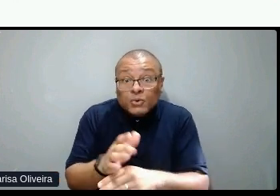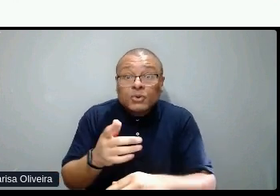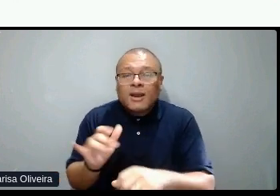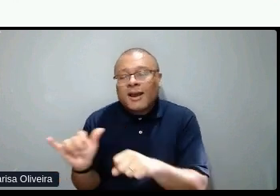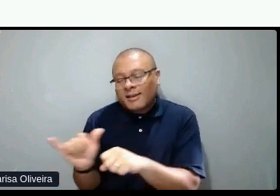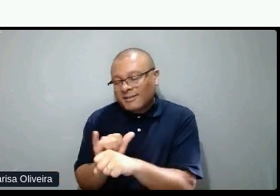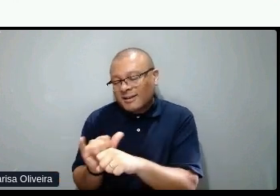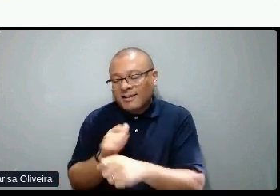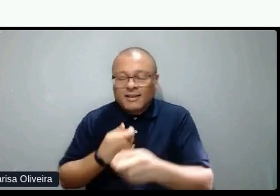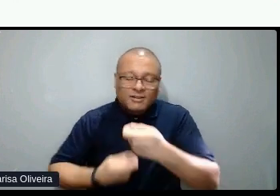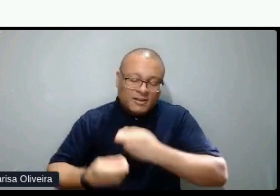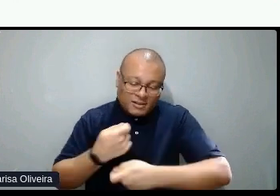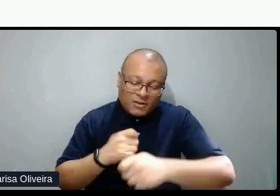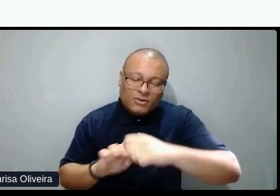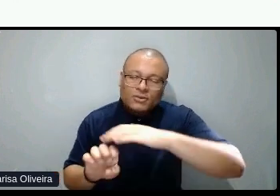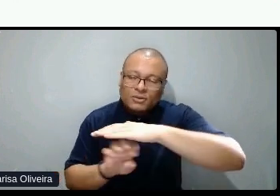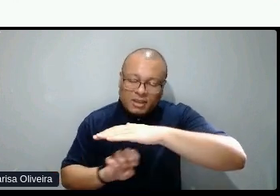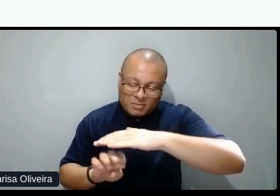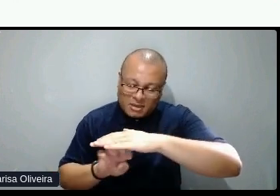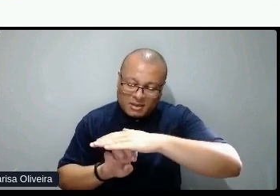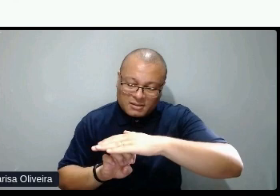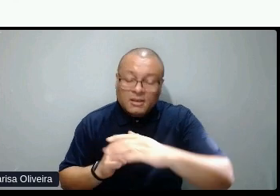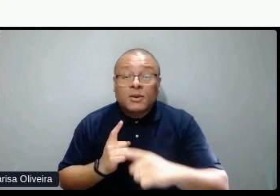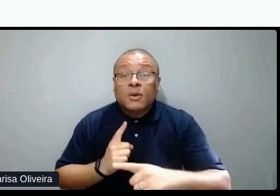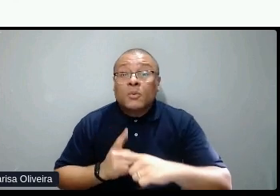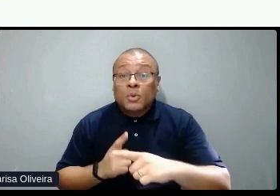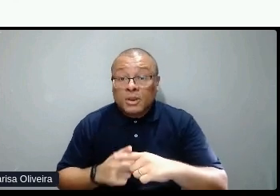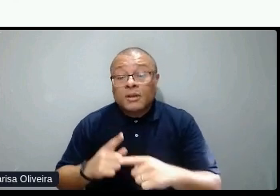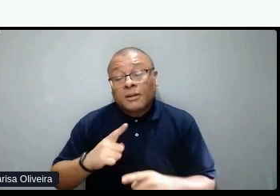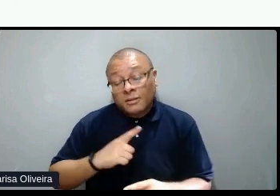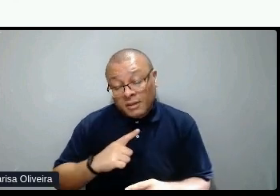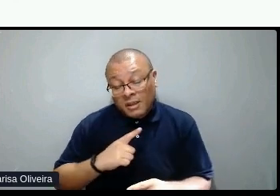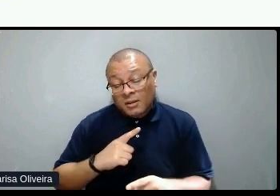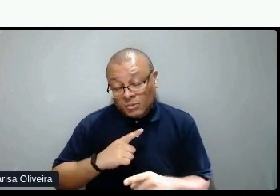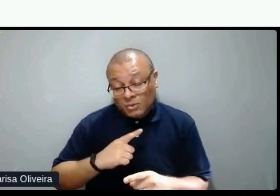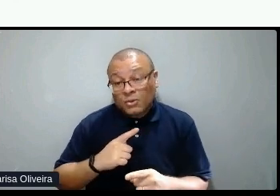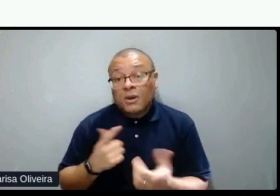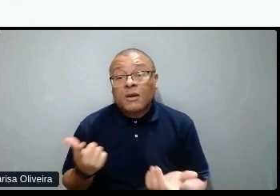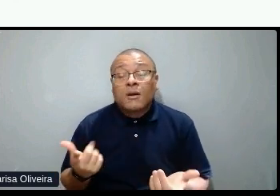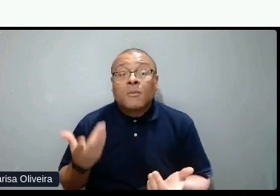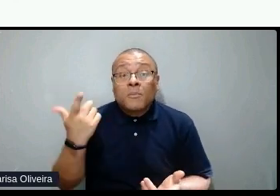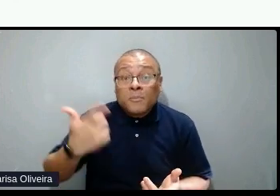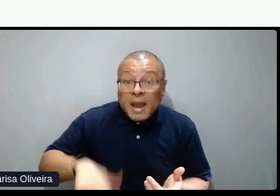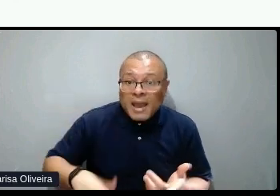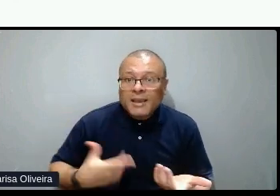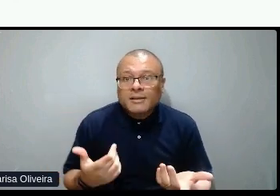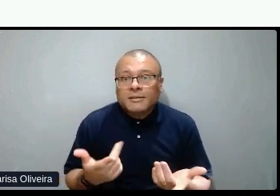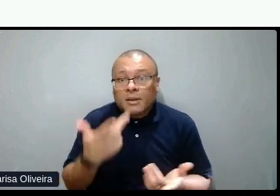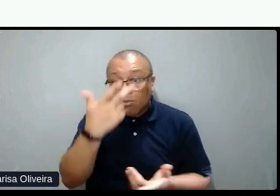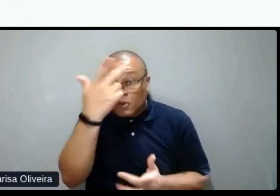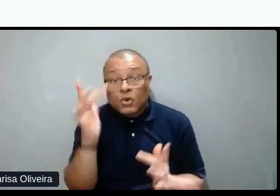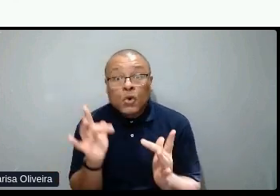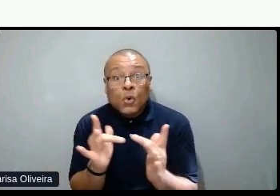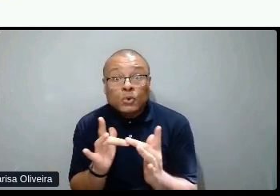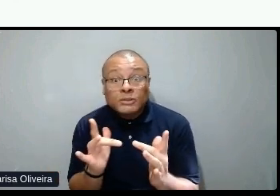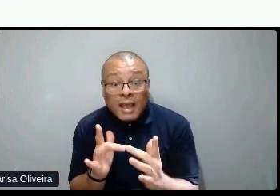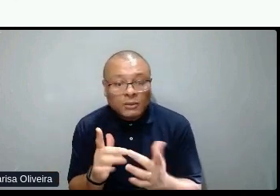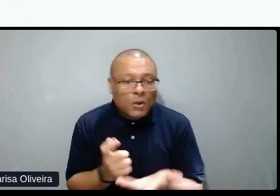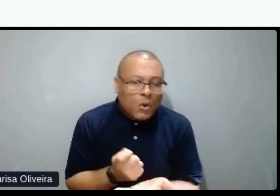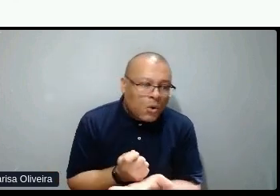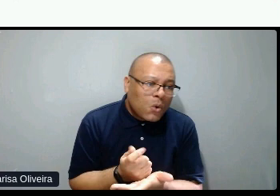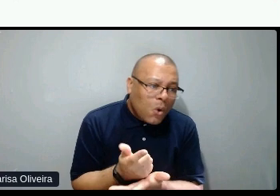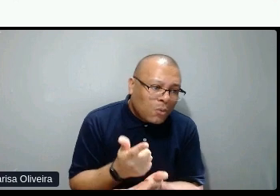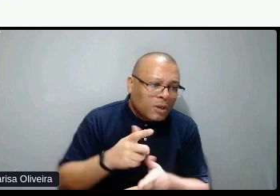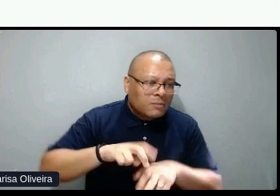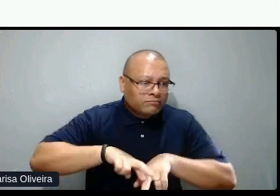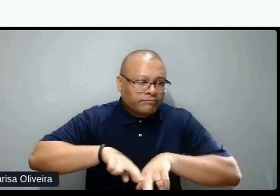strategy because we make more diverse products when we have more diverse people. And we've seen